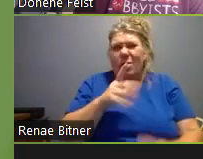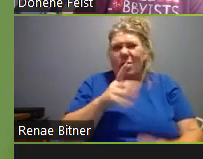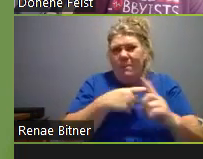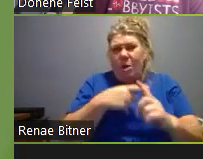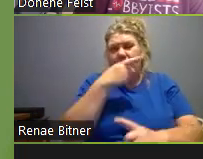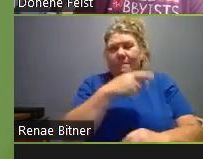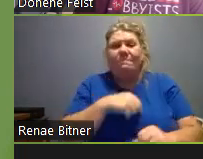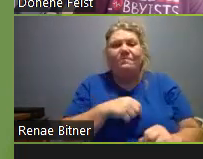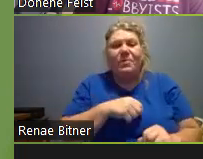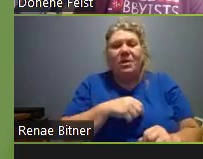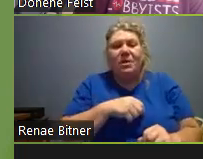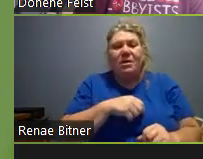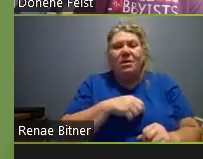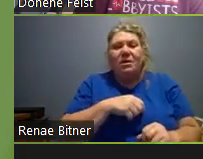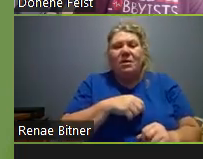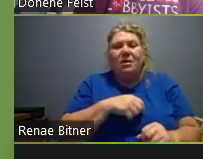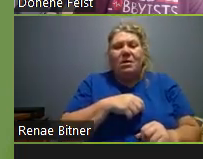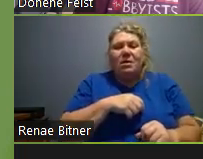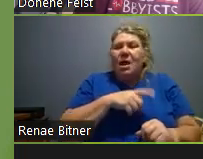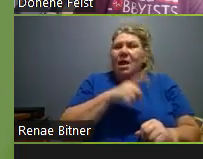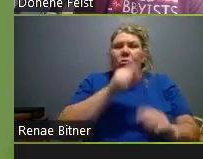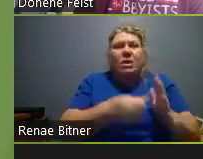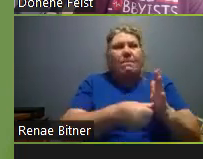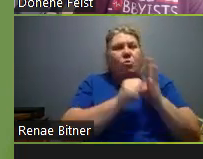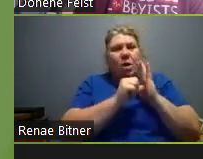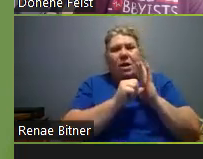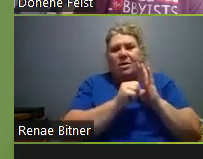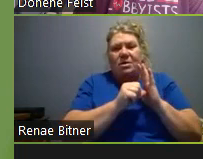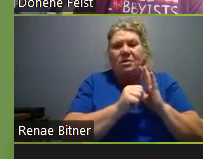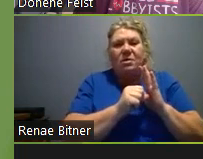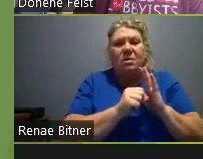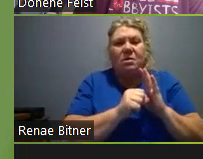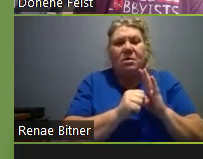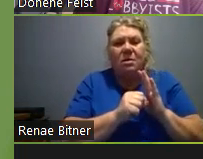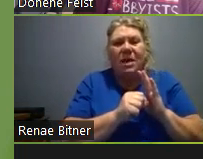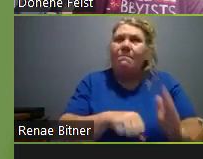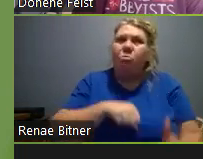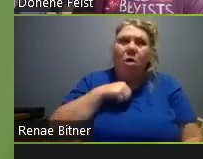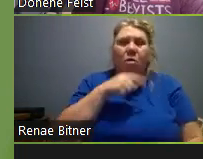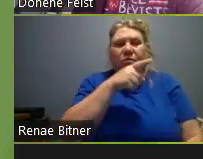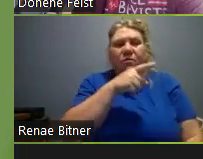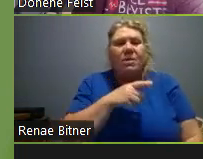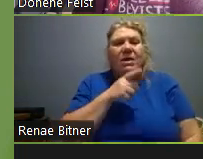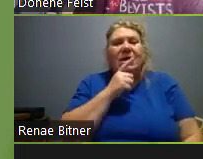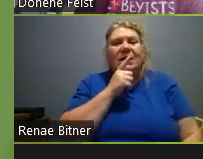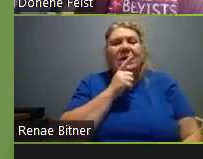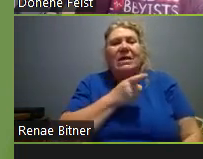him. I'm just really impressed with and very proud of him. He